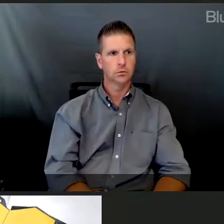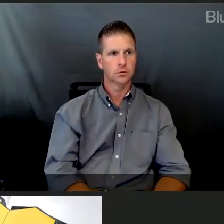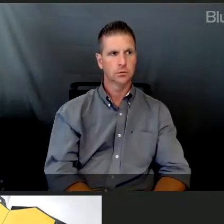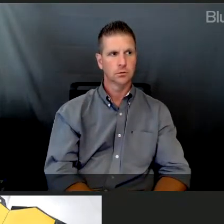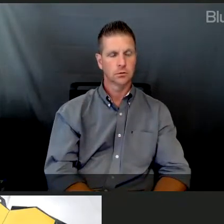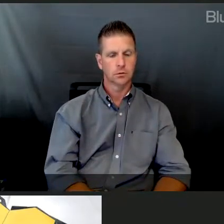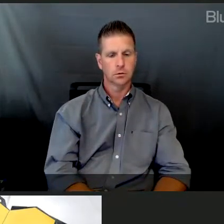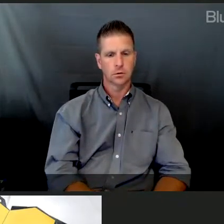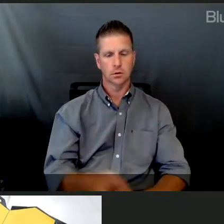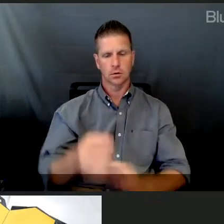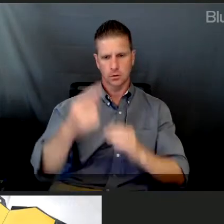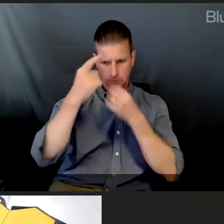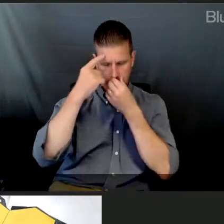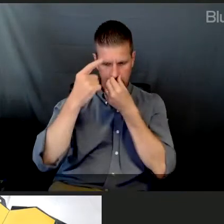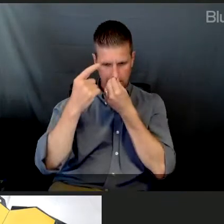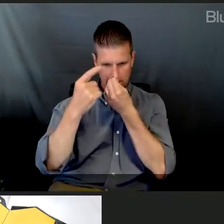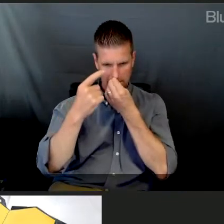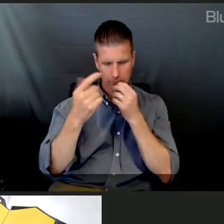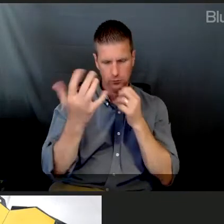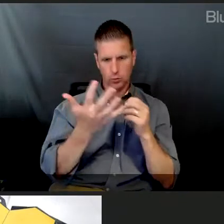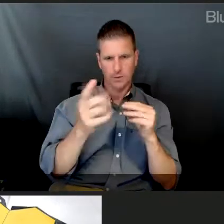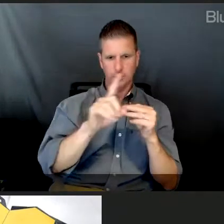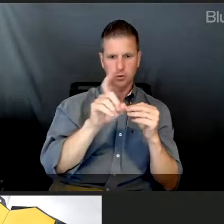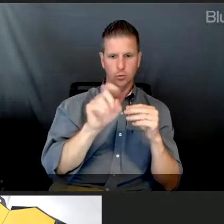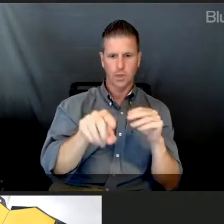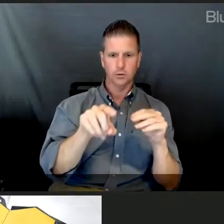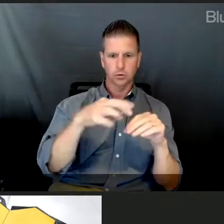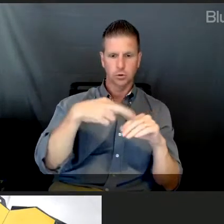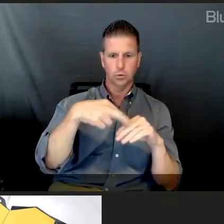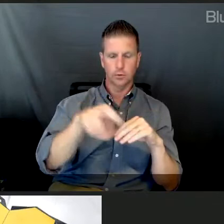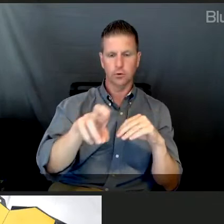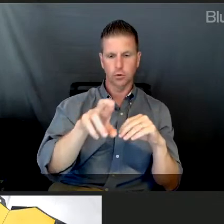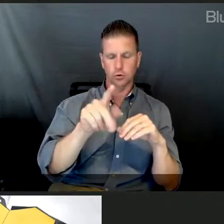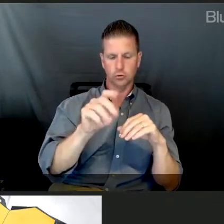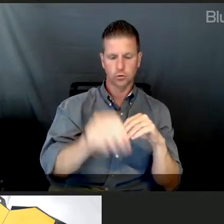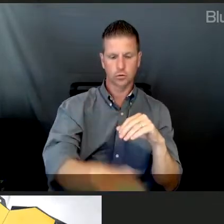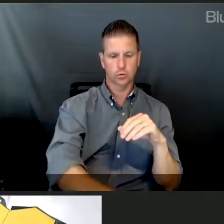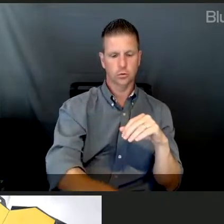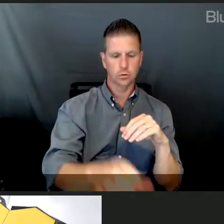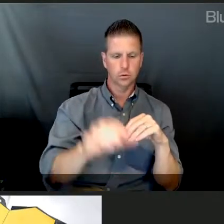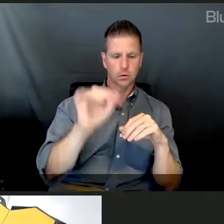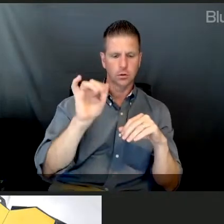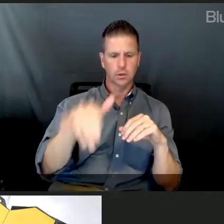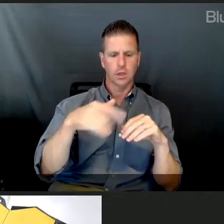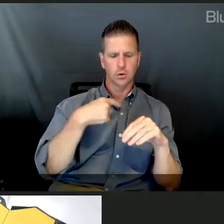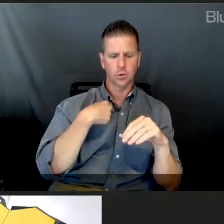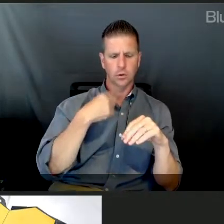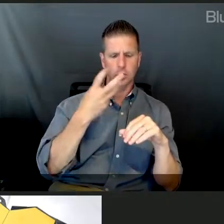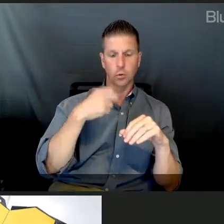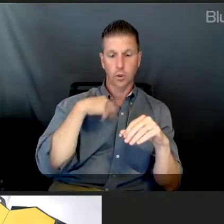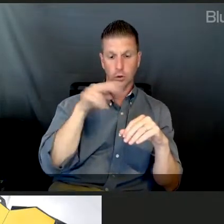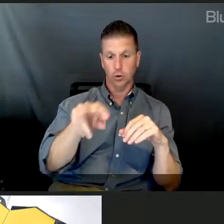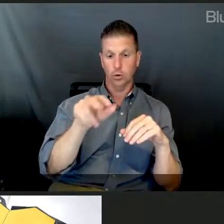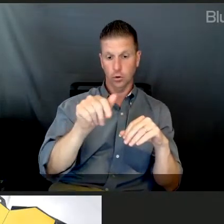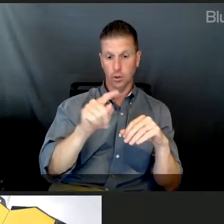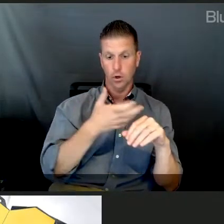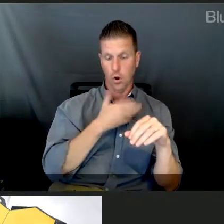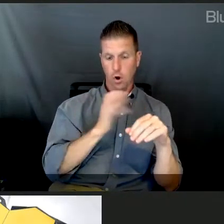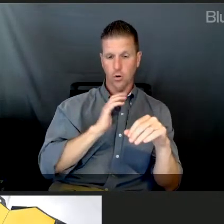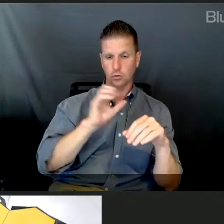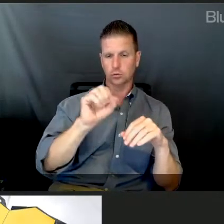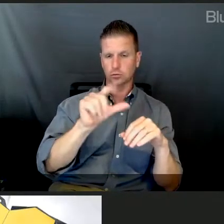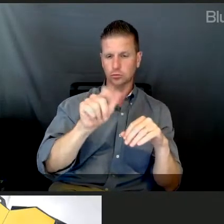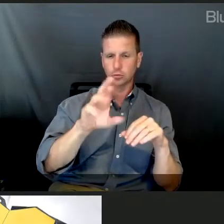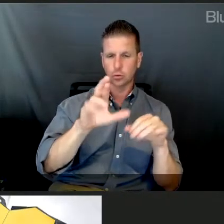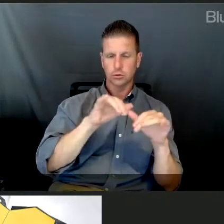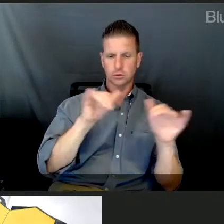So I think what the question is referring to is that when we look at our solar system or any